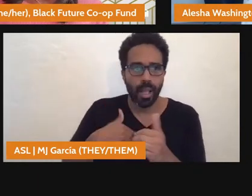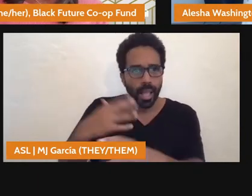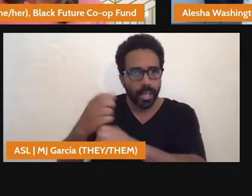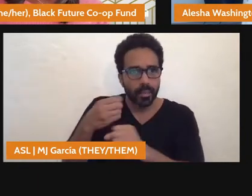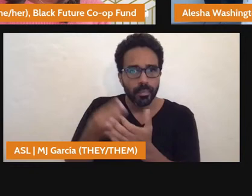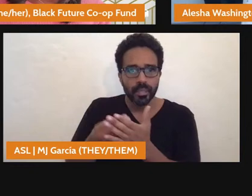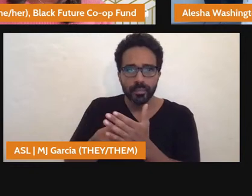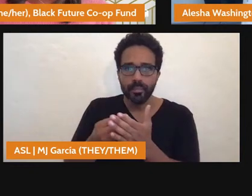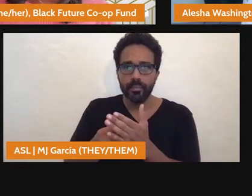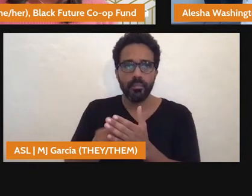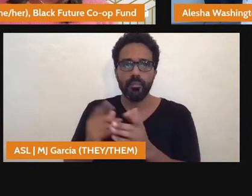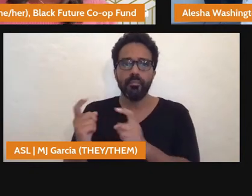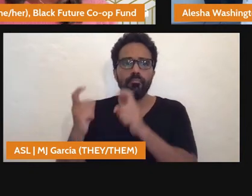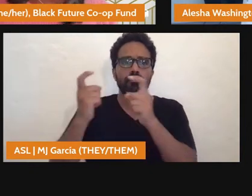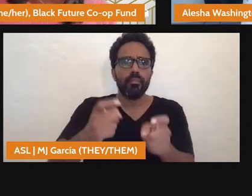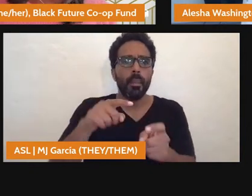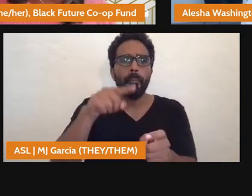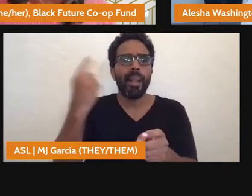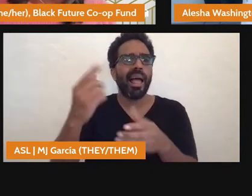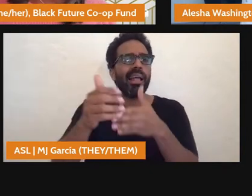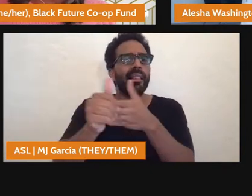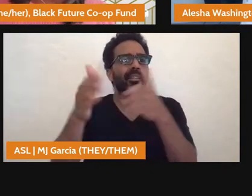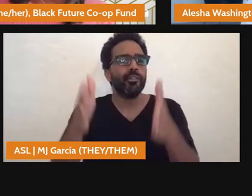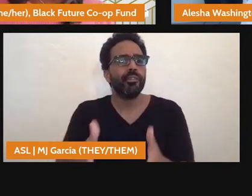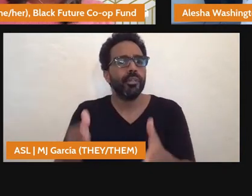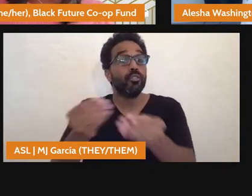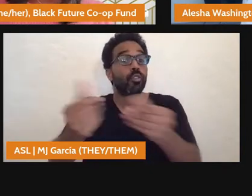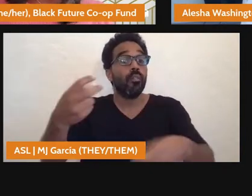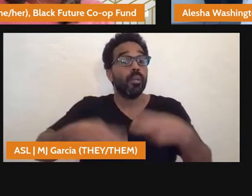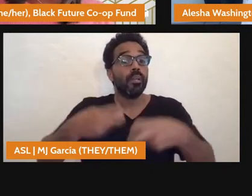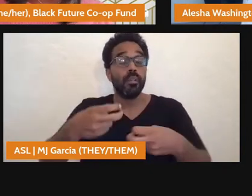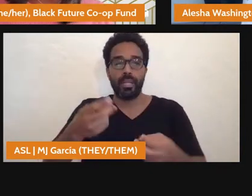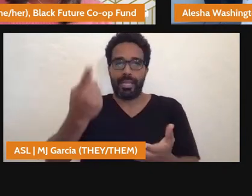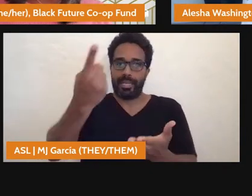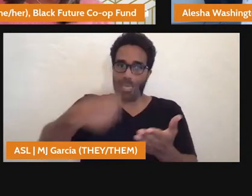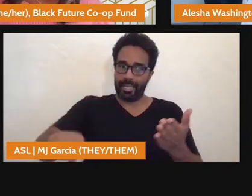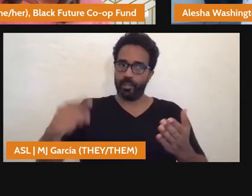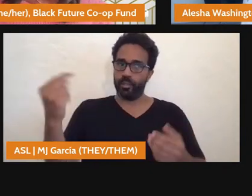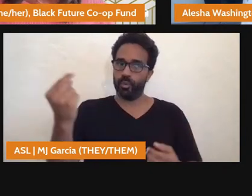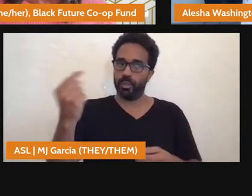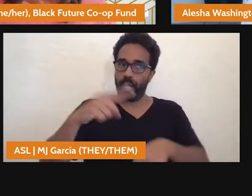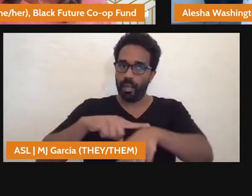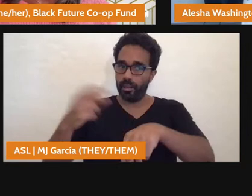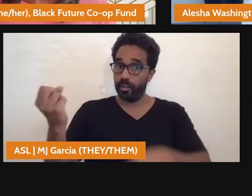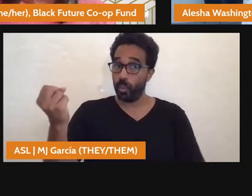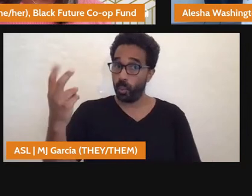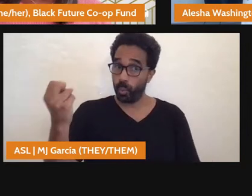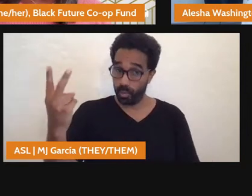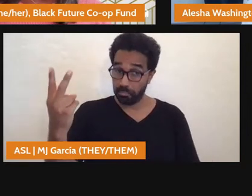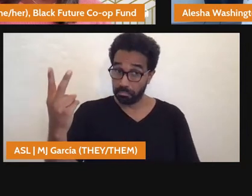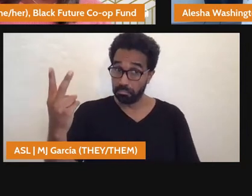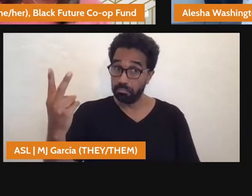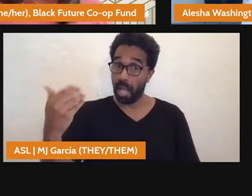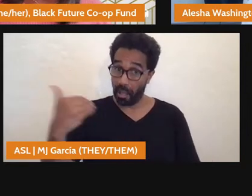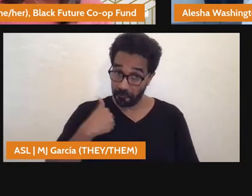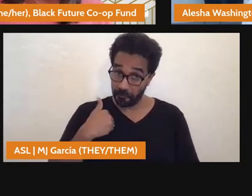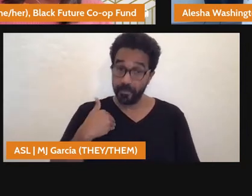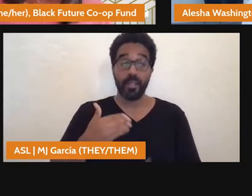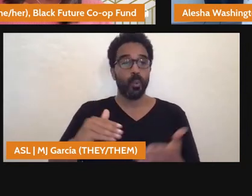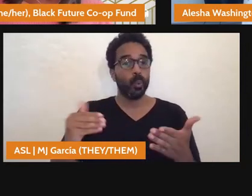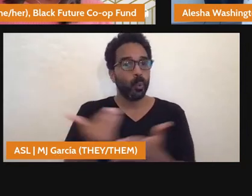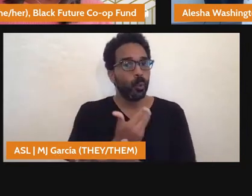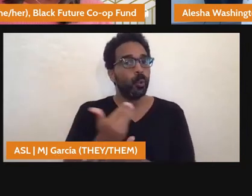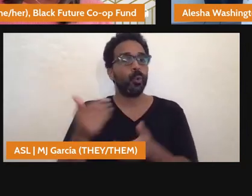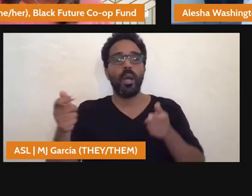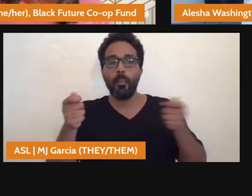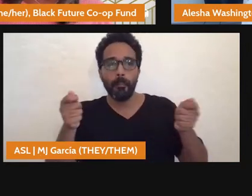in Black-led solutions is what next week's conversation will be all about, next Tuesday at noon, and a brand new moderator, a brand new set